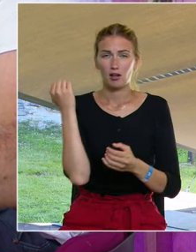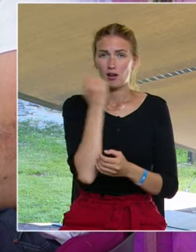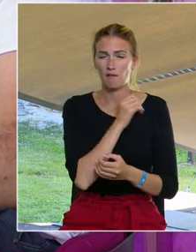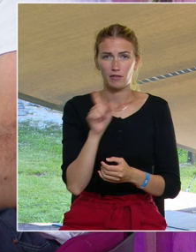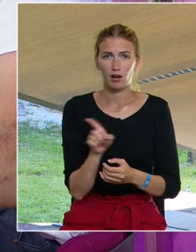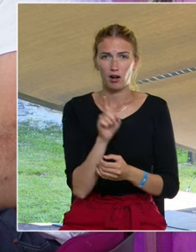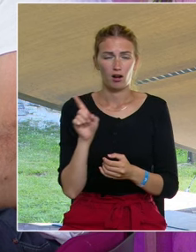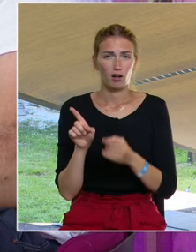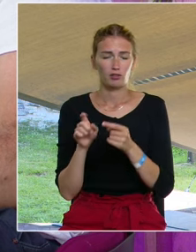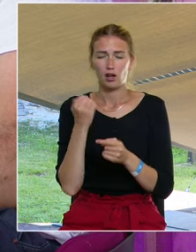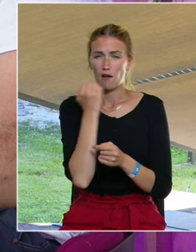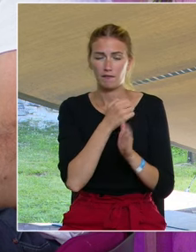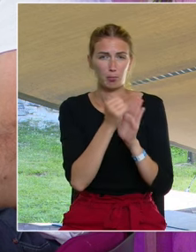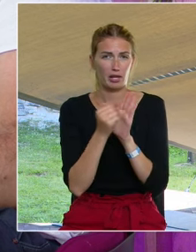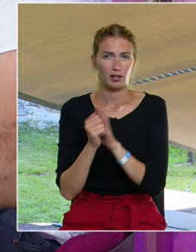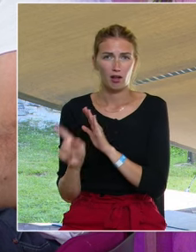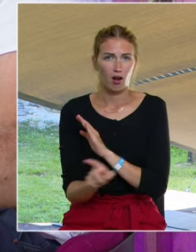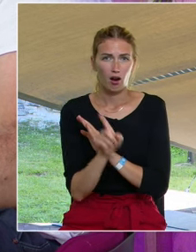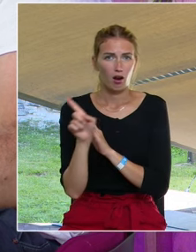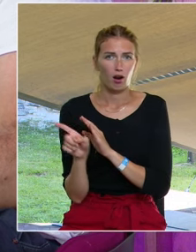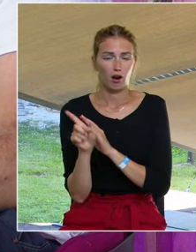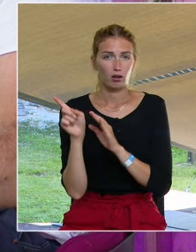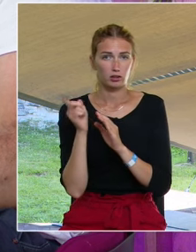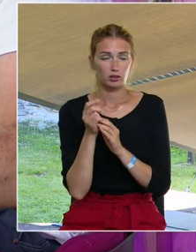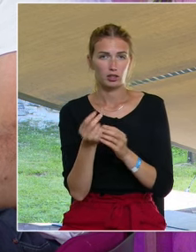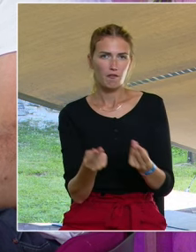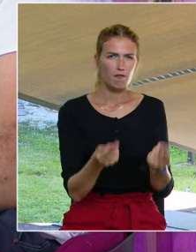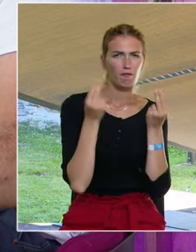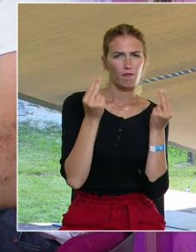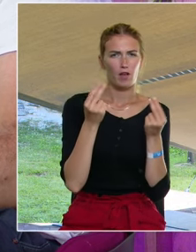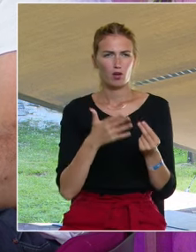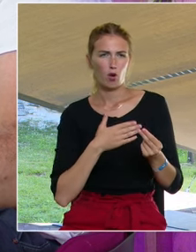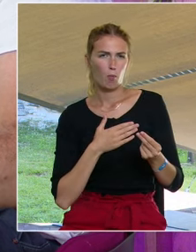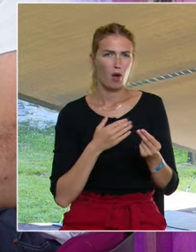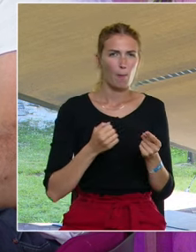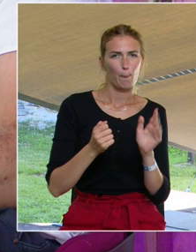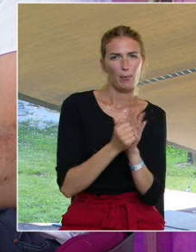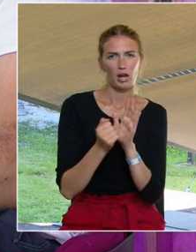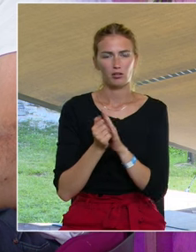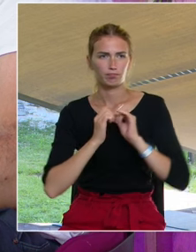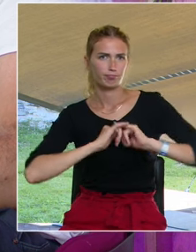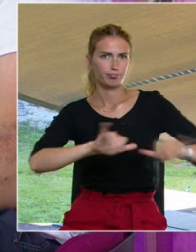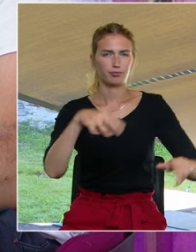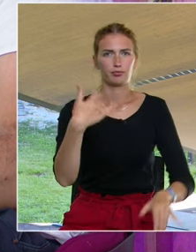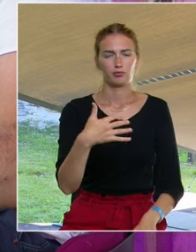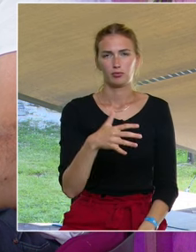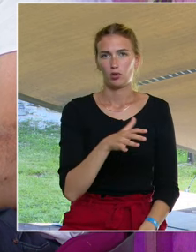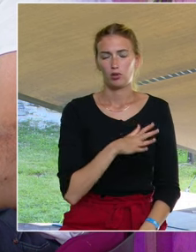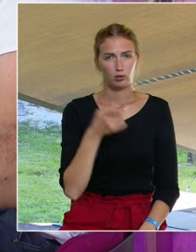that direction with the speculative NFT price bubble that, now we're here talking about apes. You know, it's